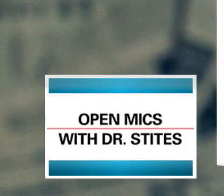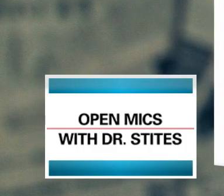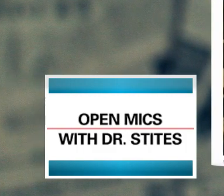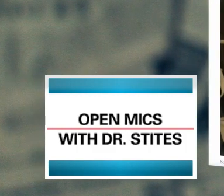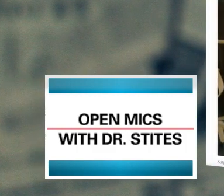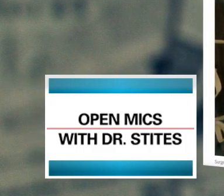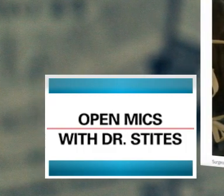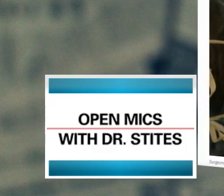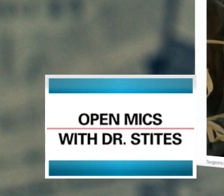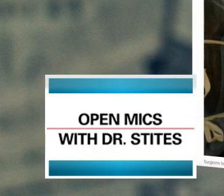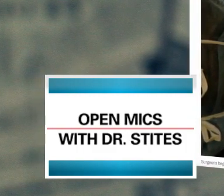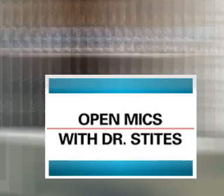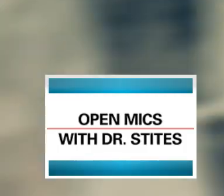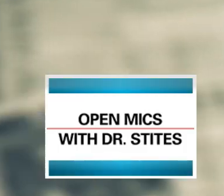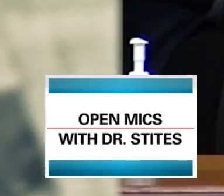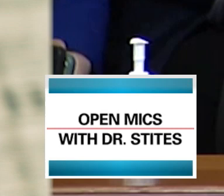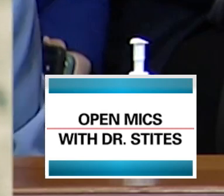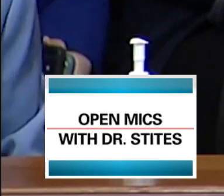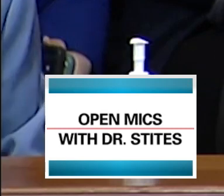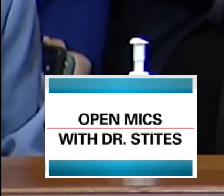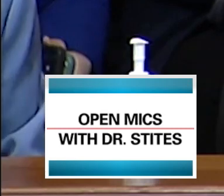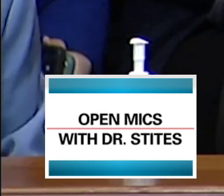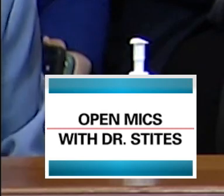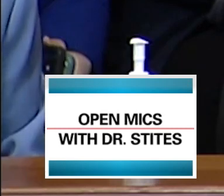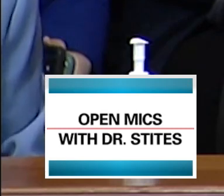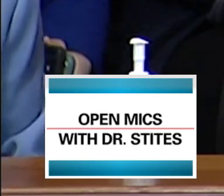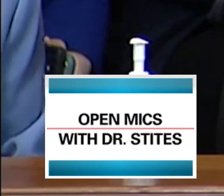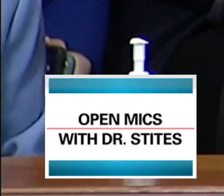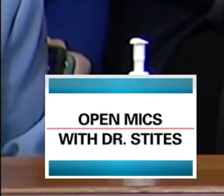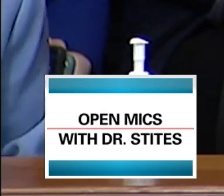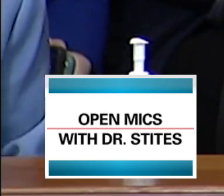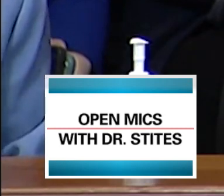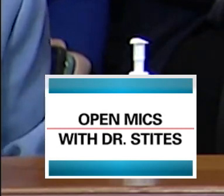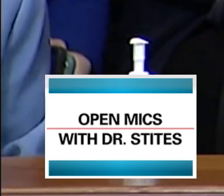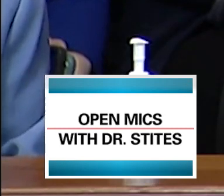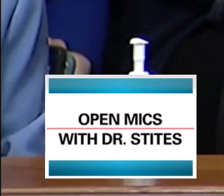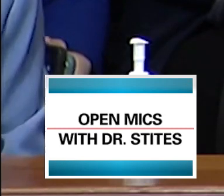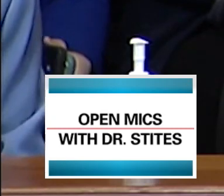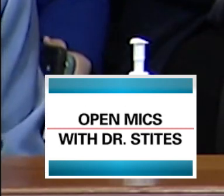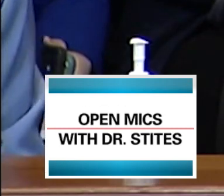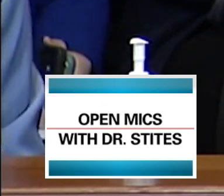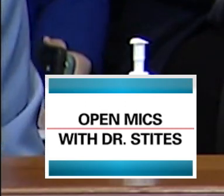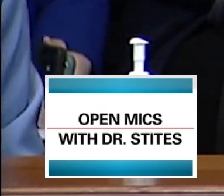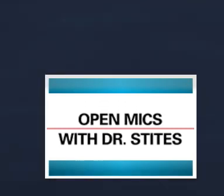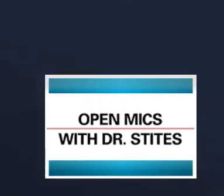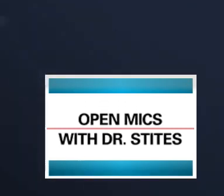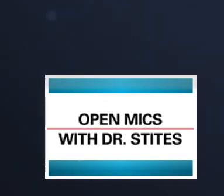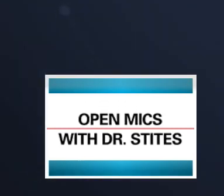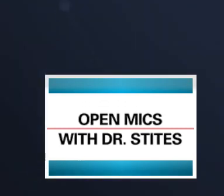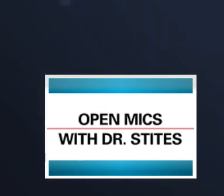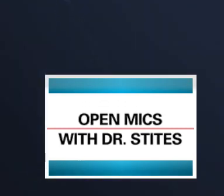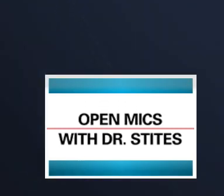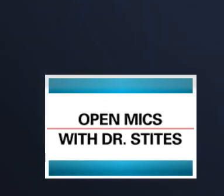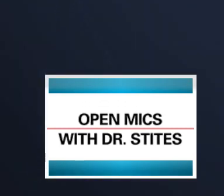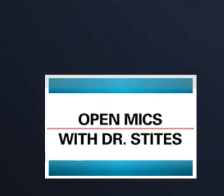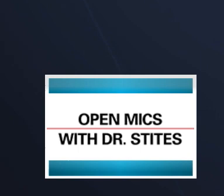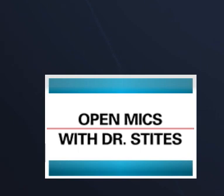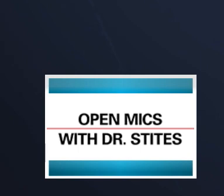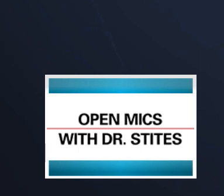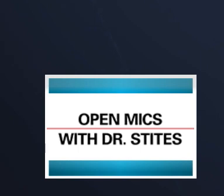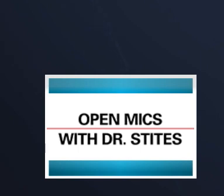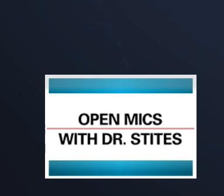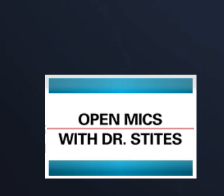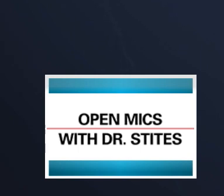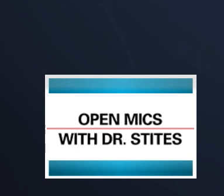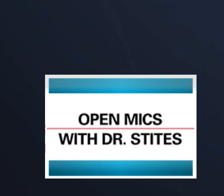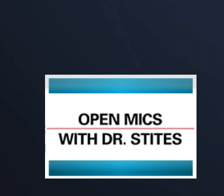read. Quoting from the Washington Post story, the analysis from data federal health authorities found sharp declines in life-saving